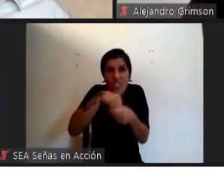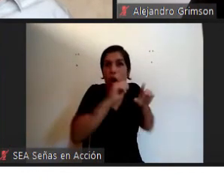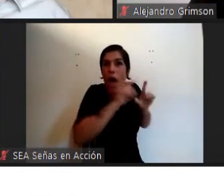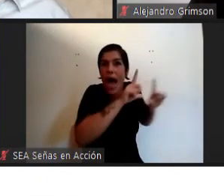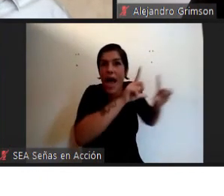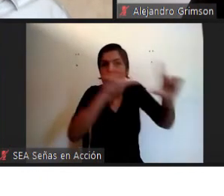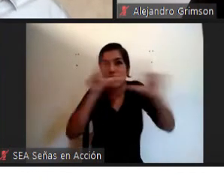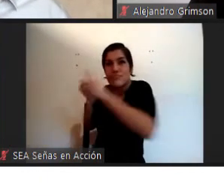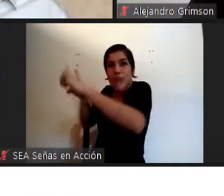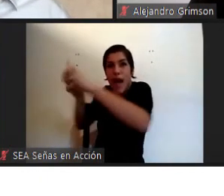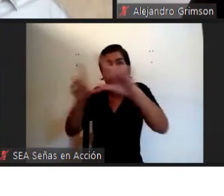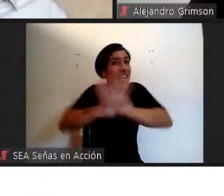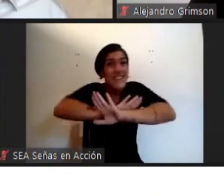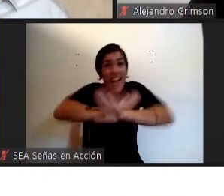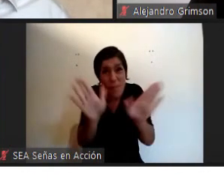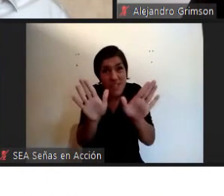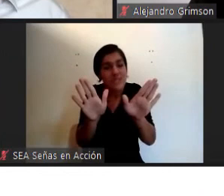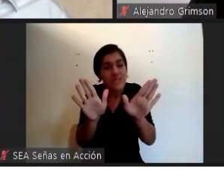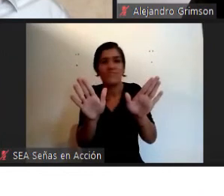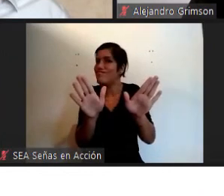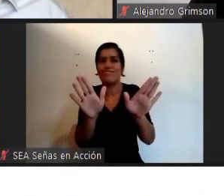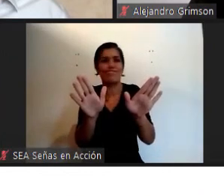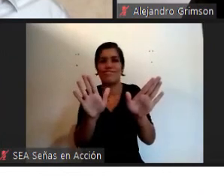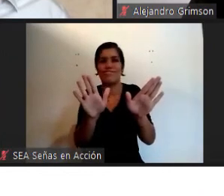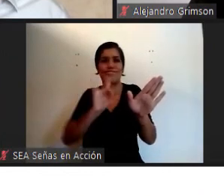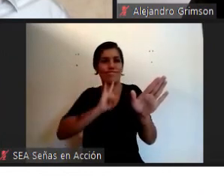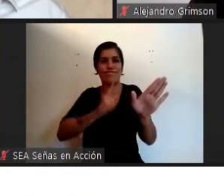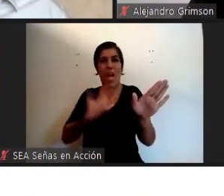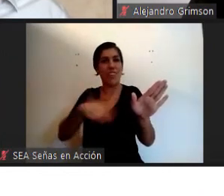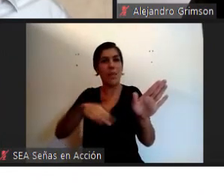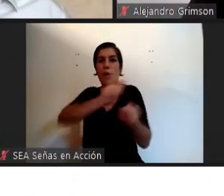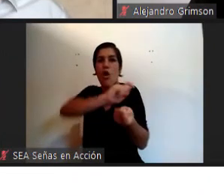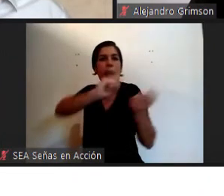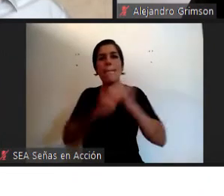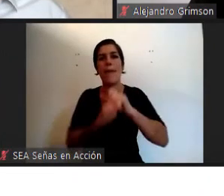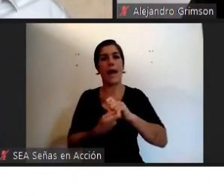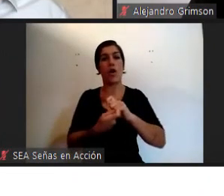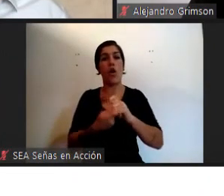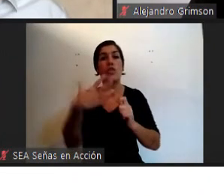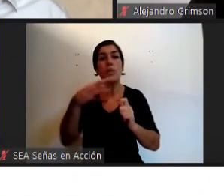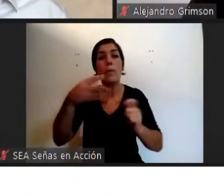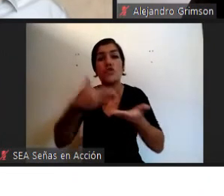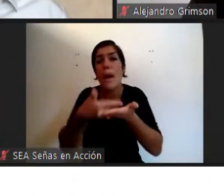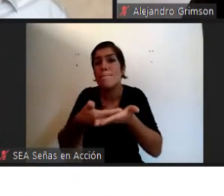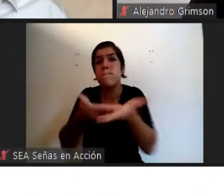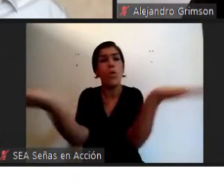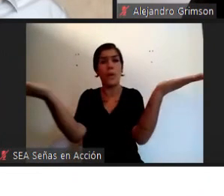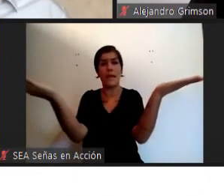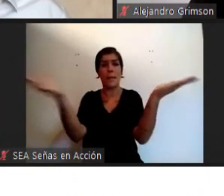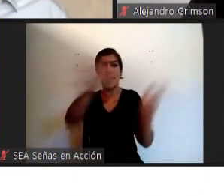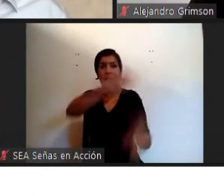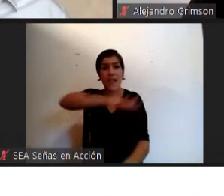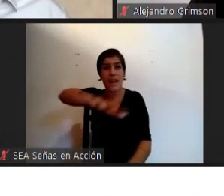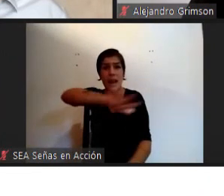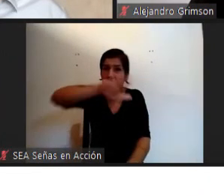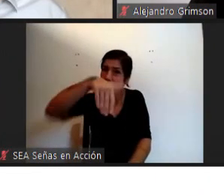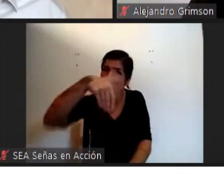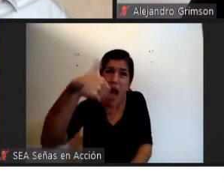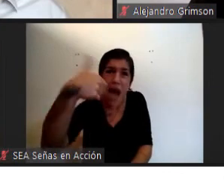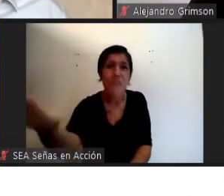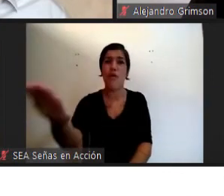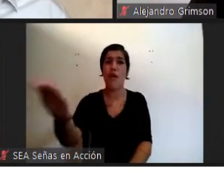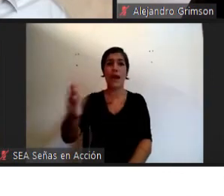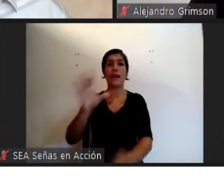from Bienal Sur. You were doing it quite well. One of the potential futures for art, regaining,